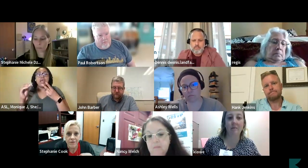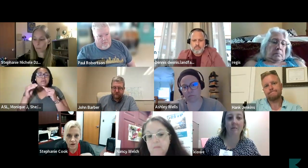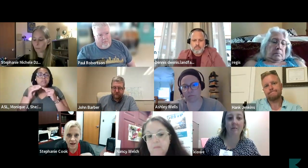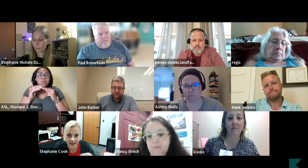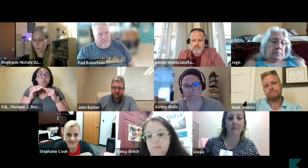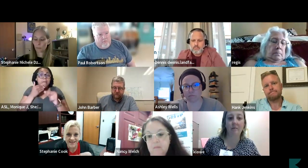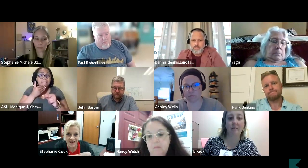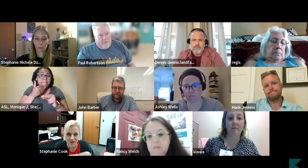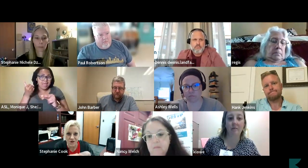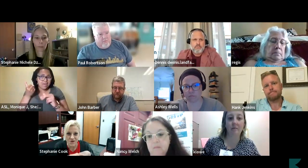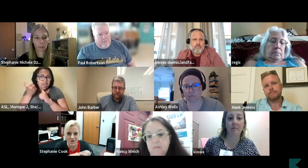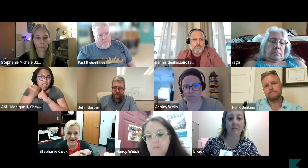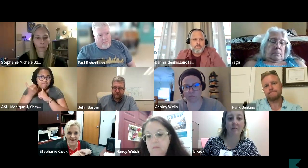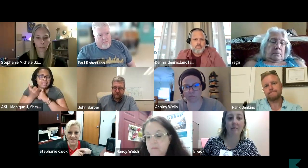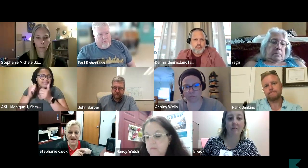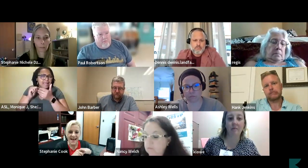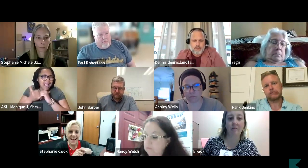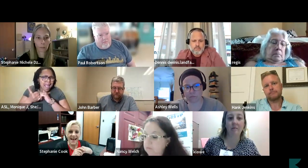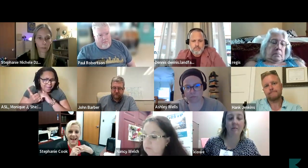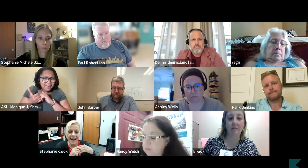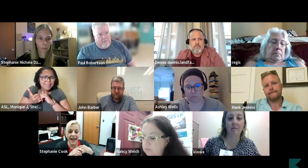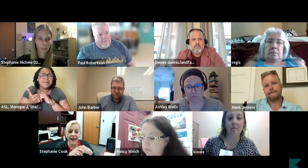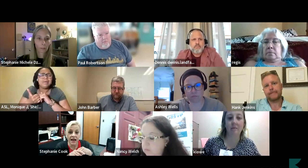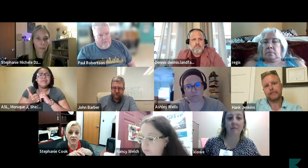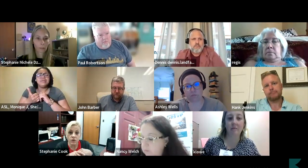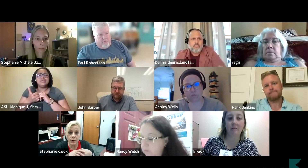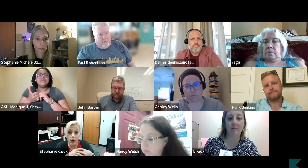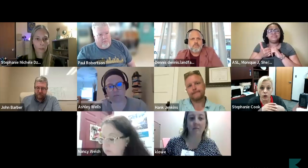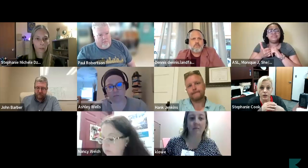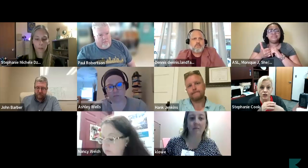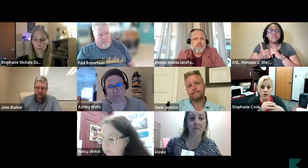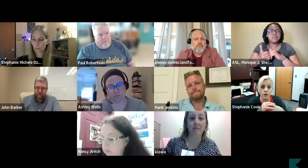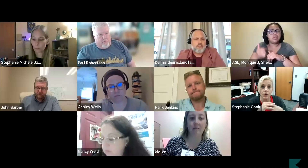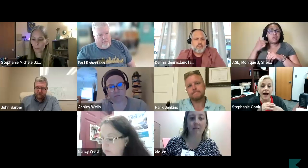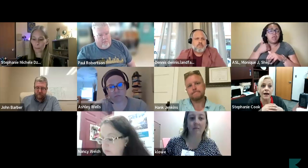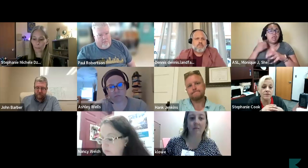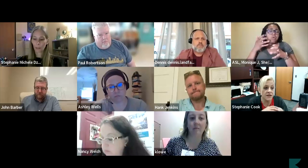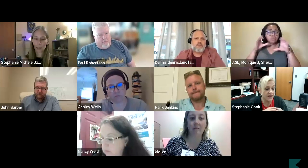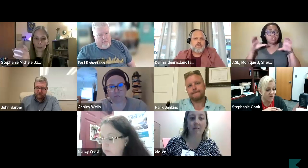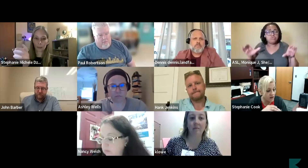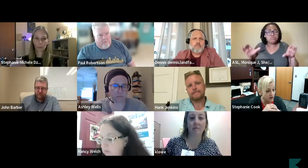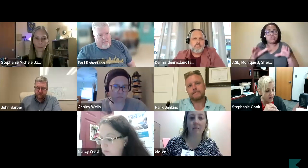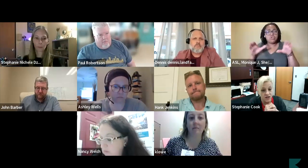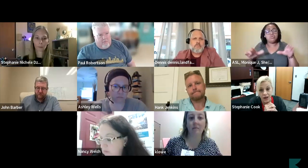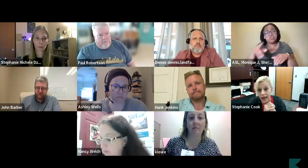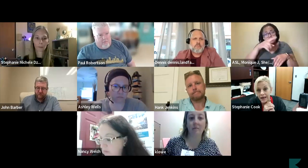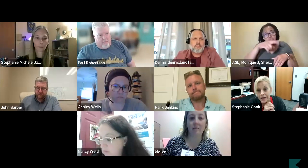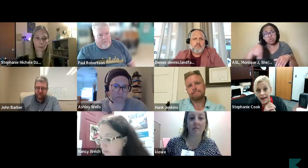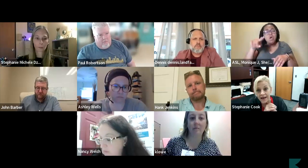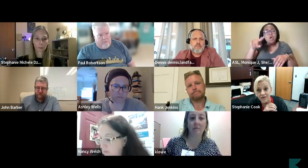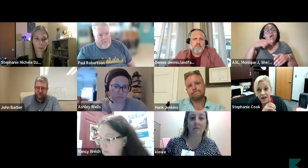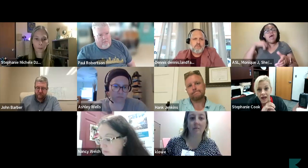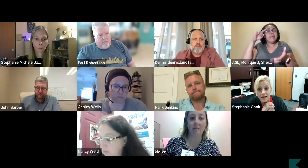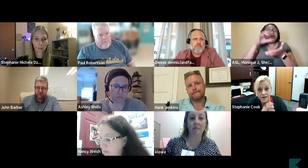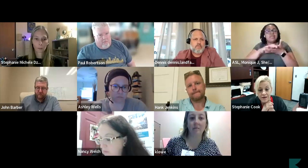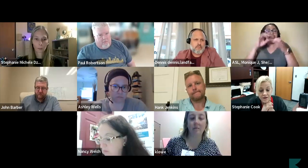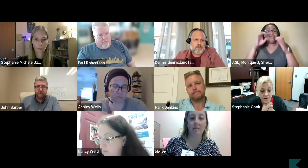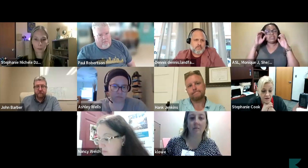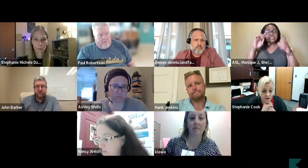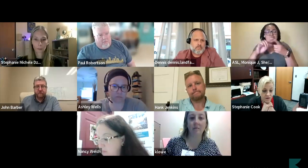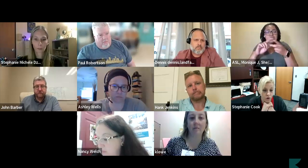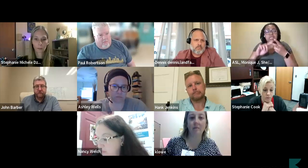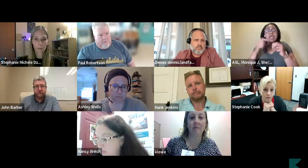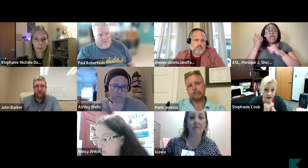better advocates, if you will. And I just want to encourage you, I believe in educating and